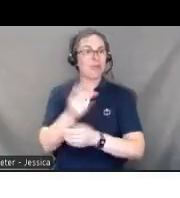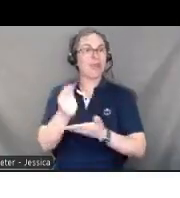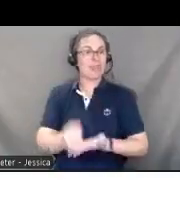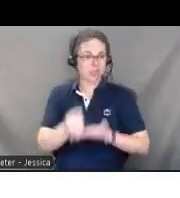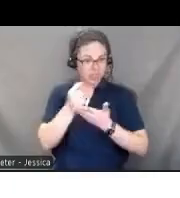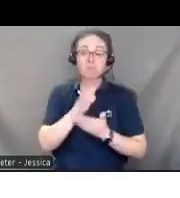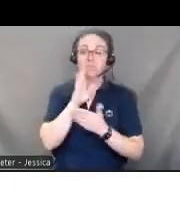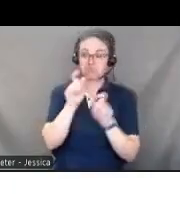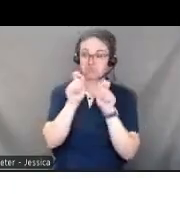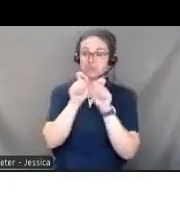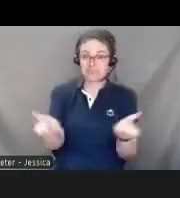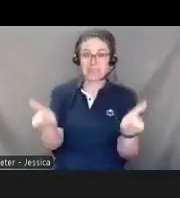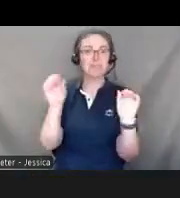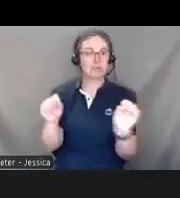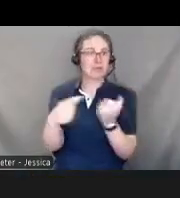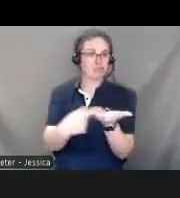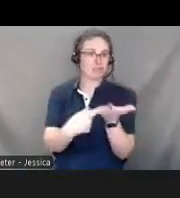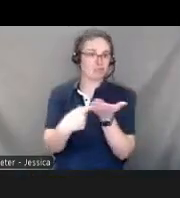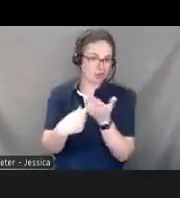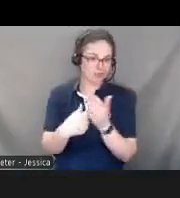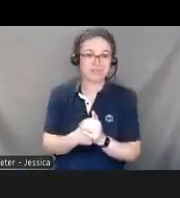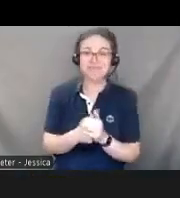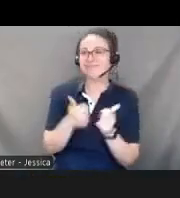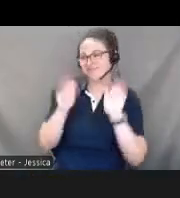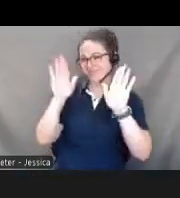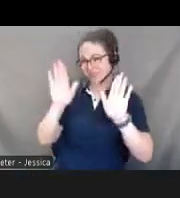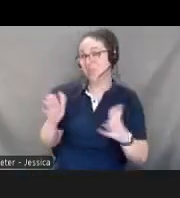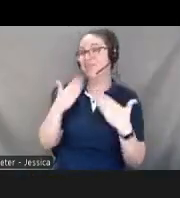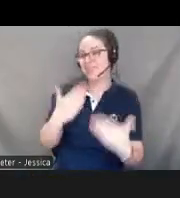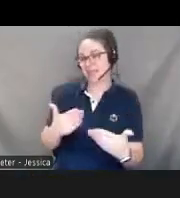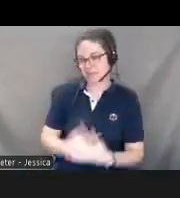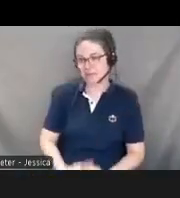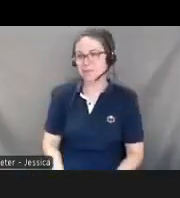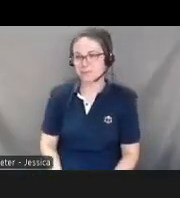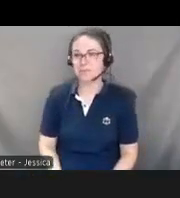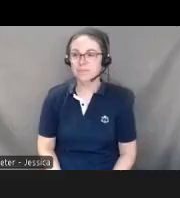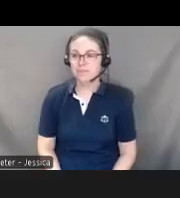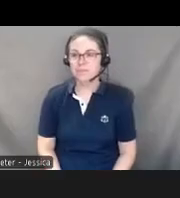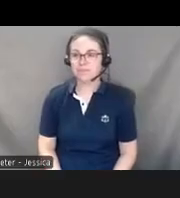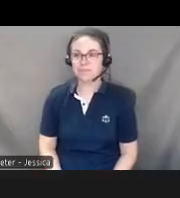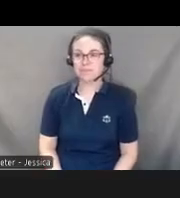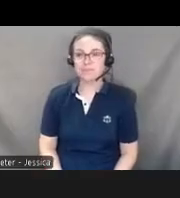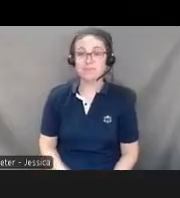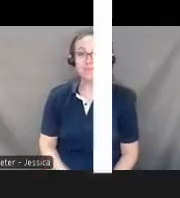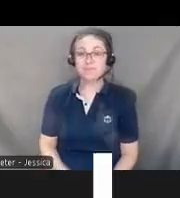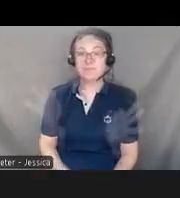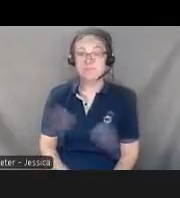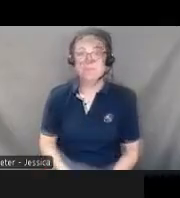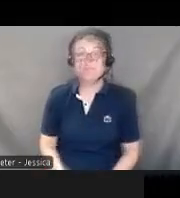and we can talk more about it. Wonderful. Great question, Joseph. Thank you. Dee Dee, I'm so glad you're